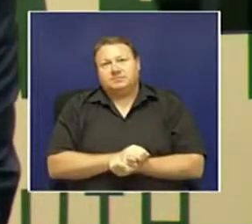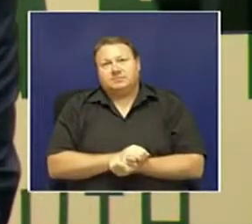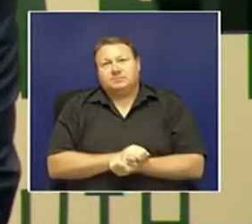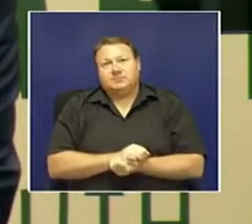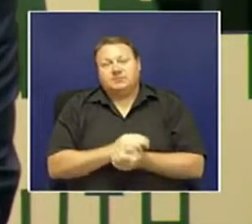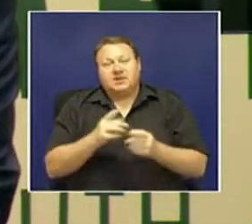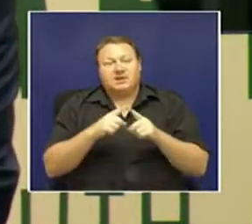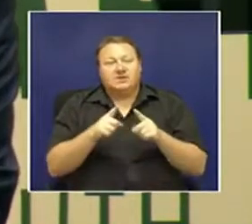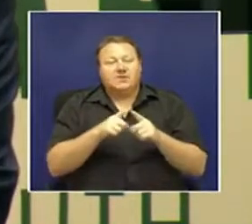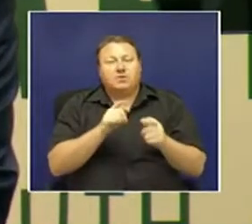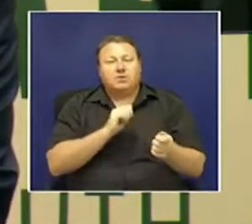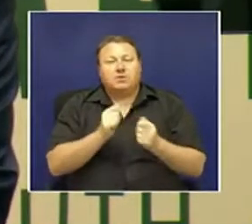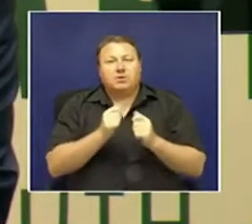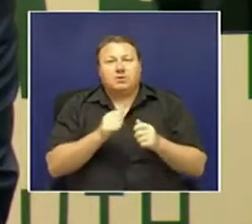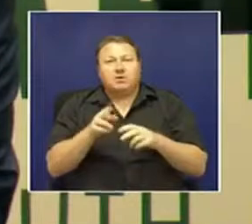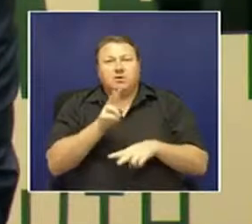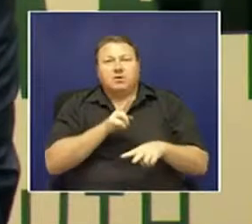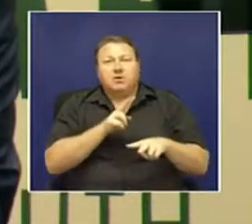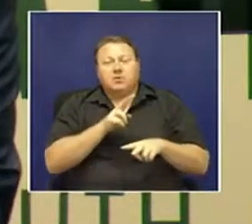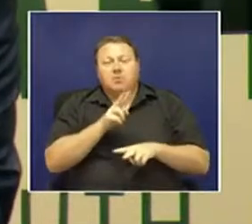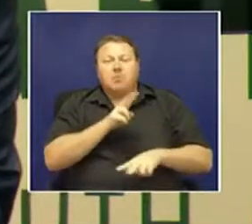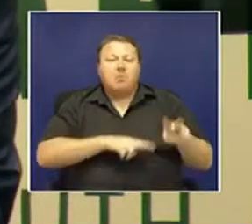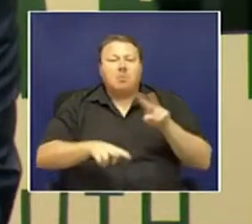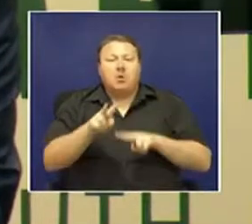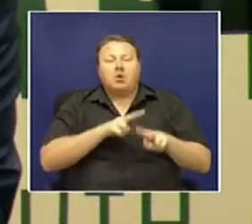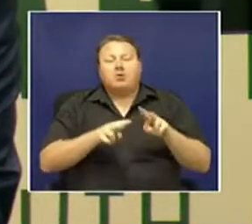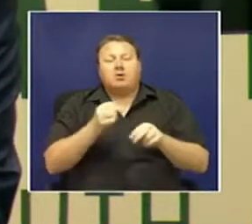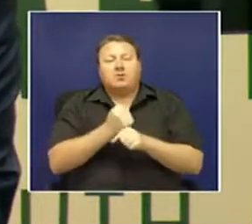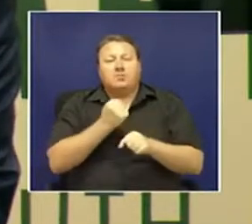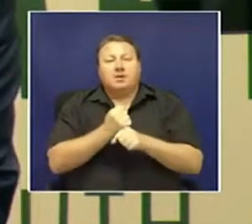will modernize the intergovernmental system and build a